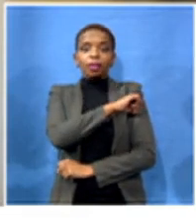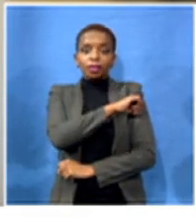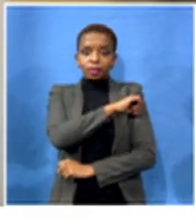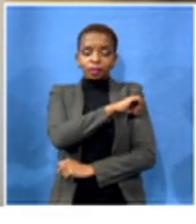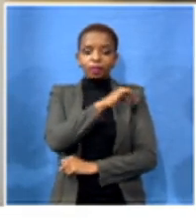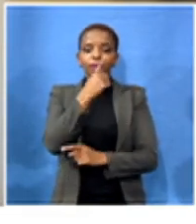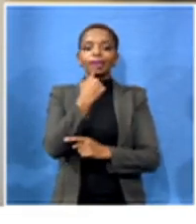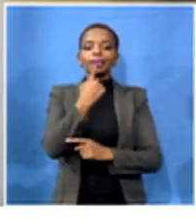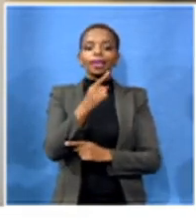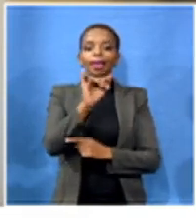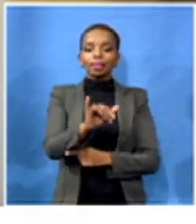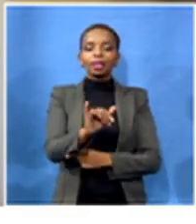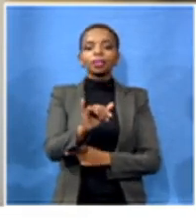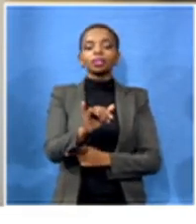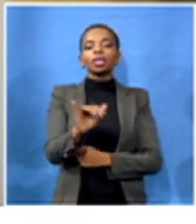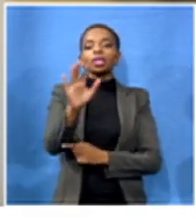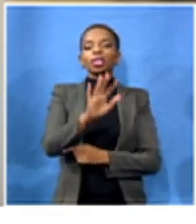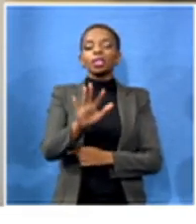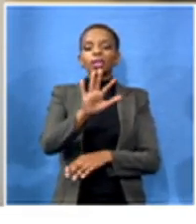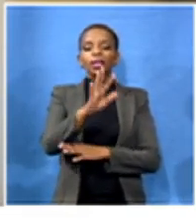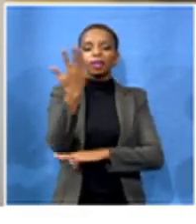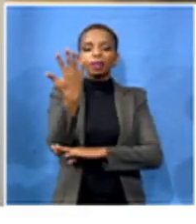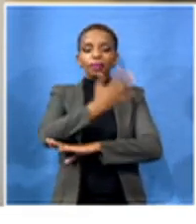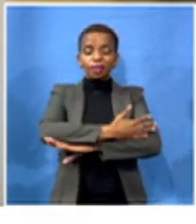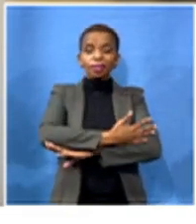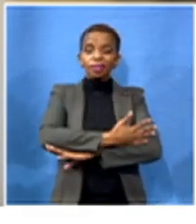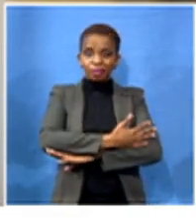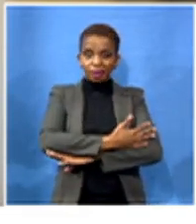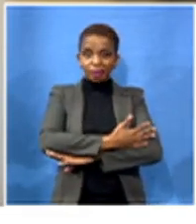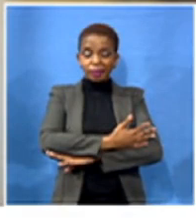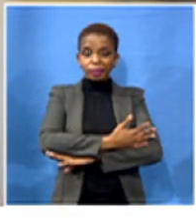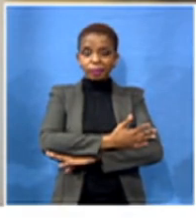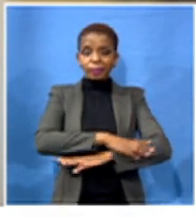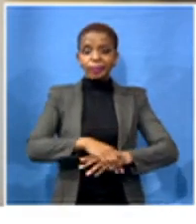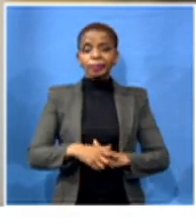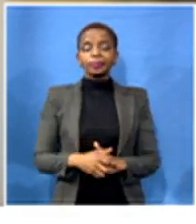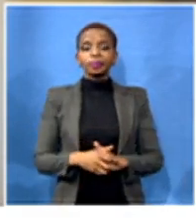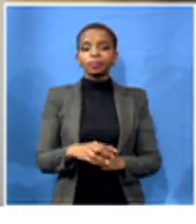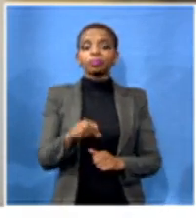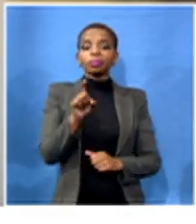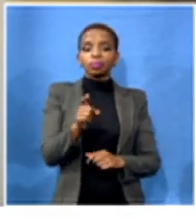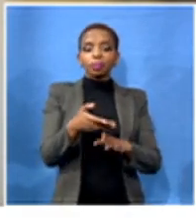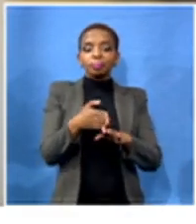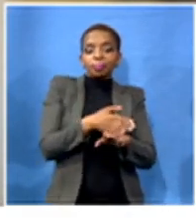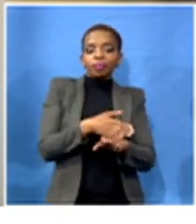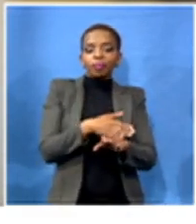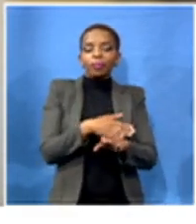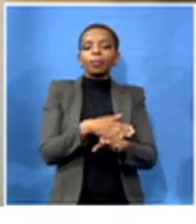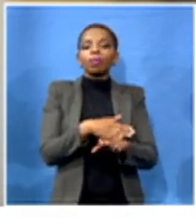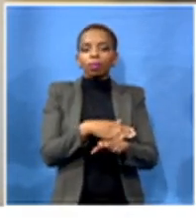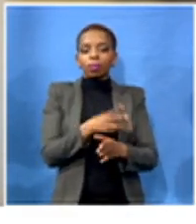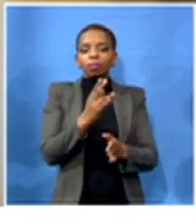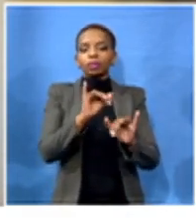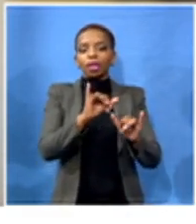north of about 5 days, although previously length of stay was a bit shorter,